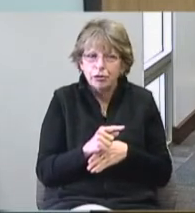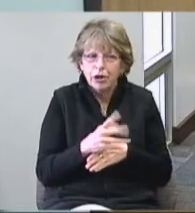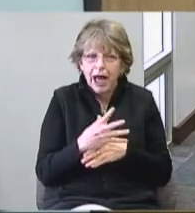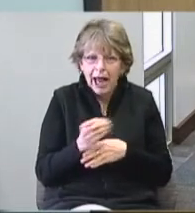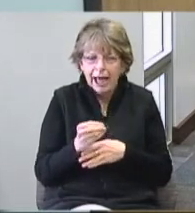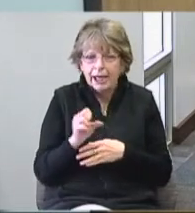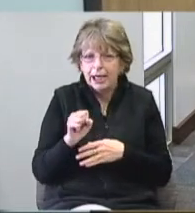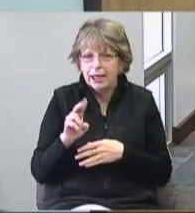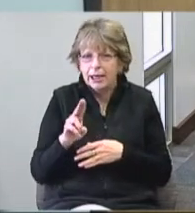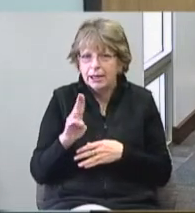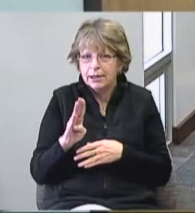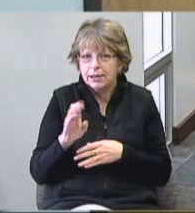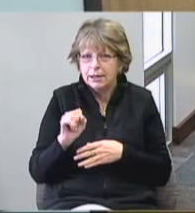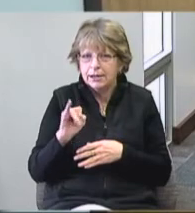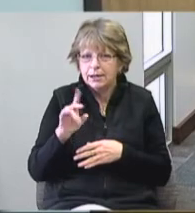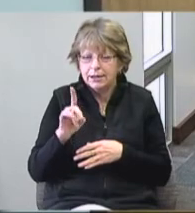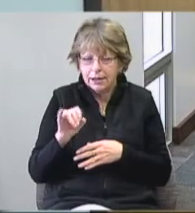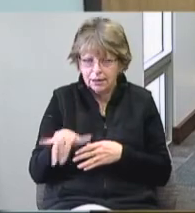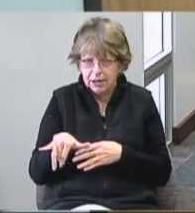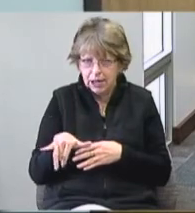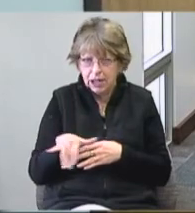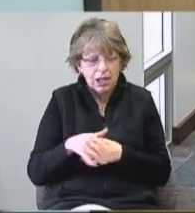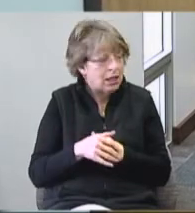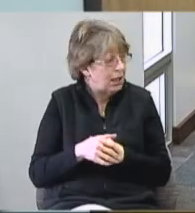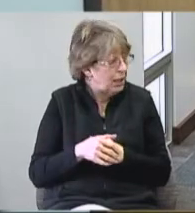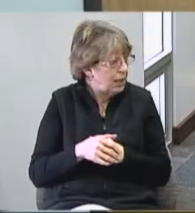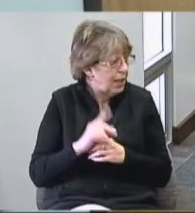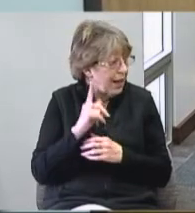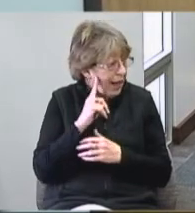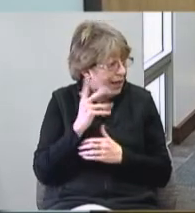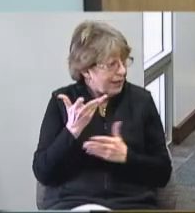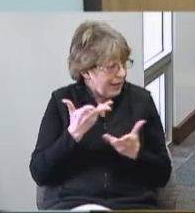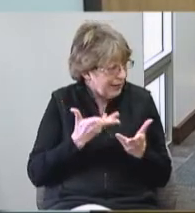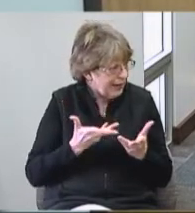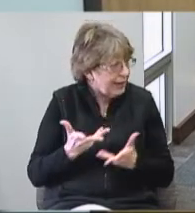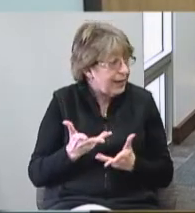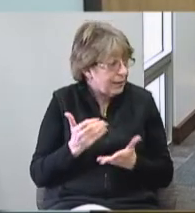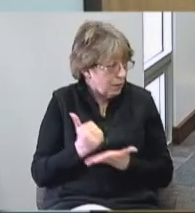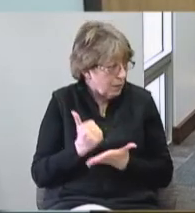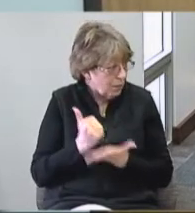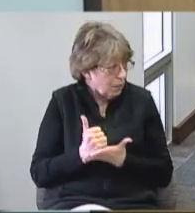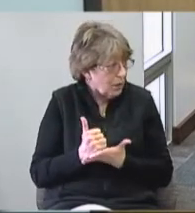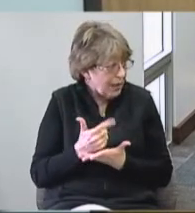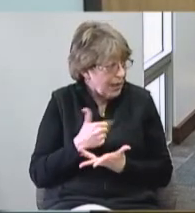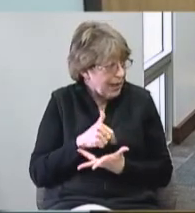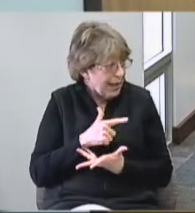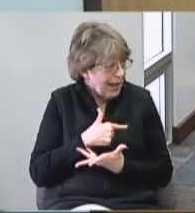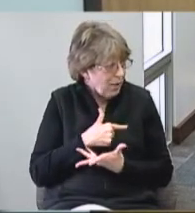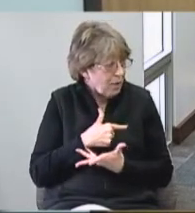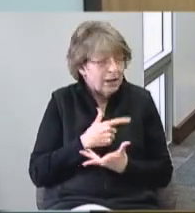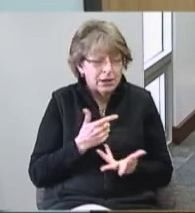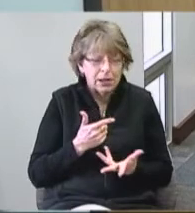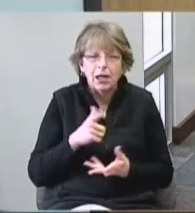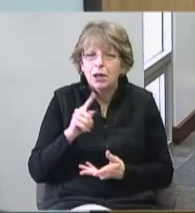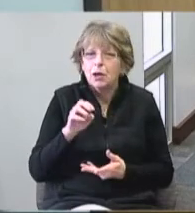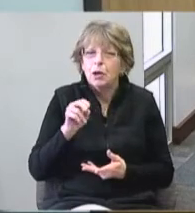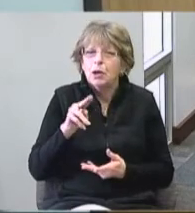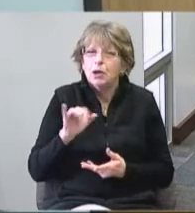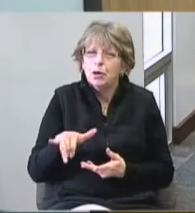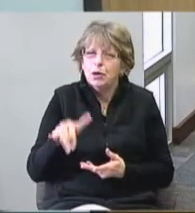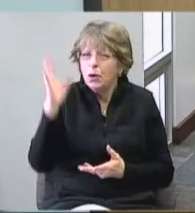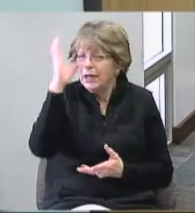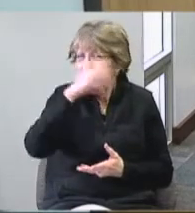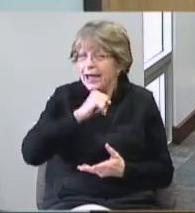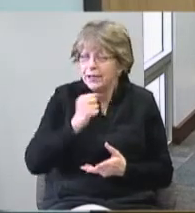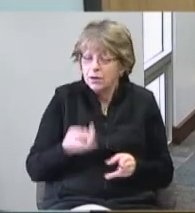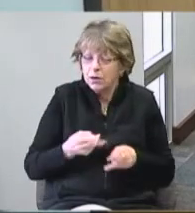subsidy trend, I think that this will help our position. Tony's estimating this will